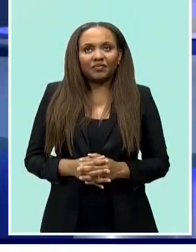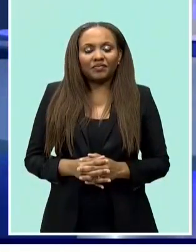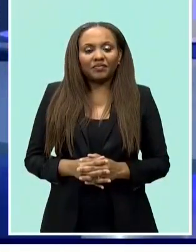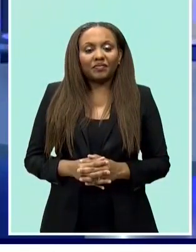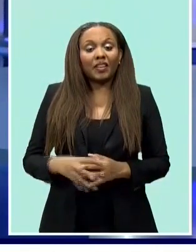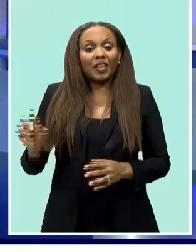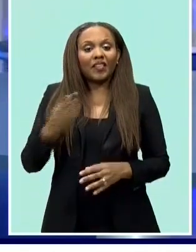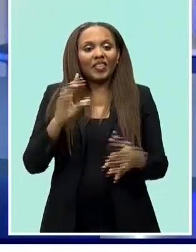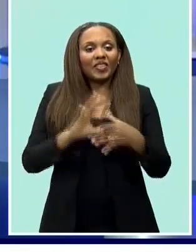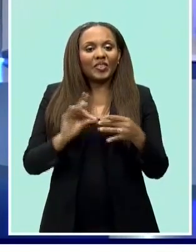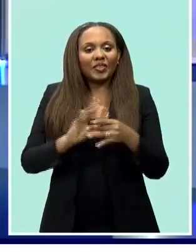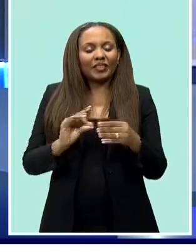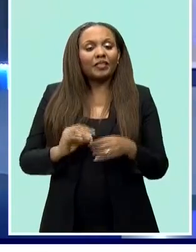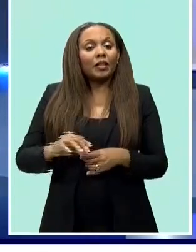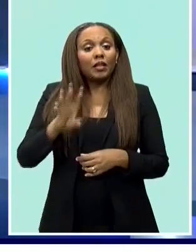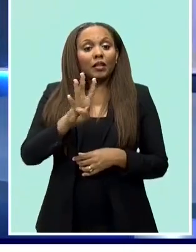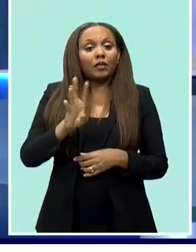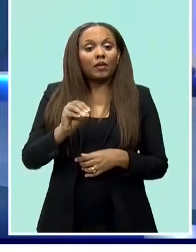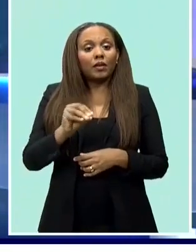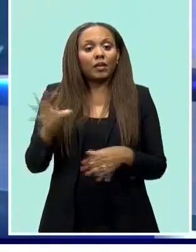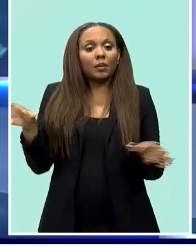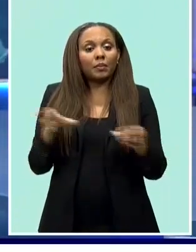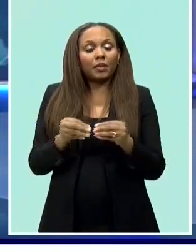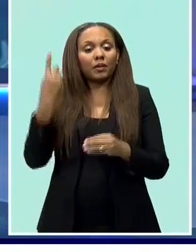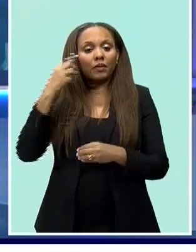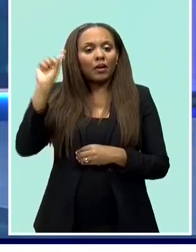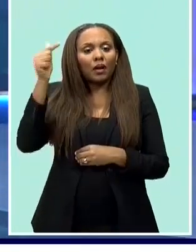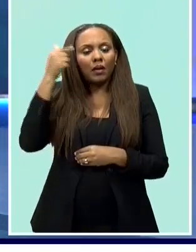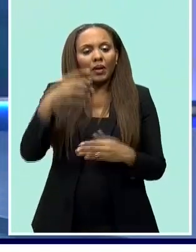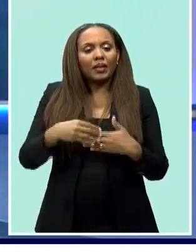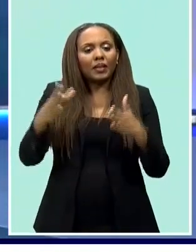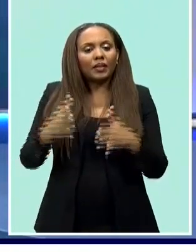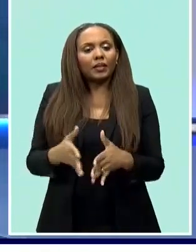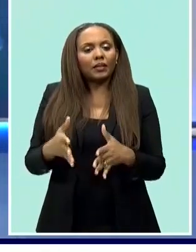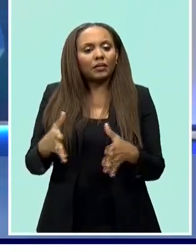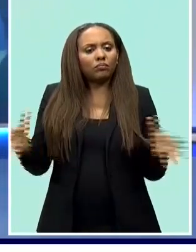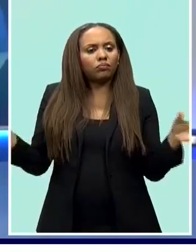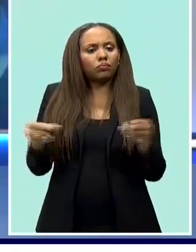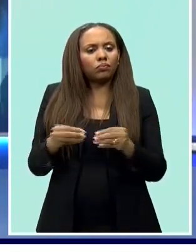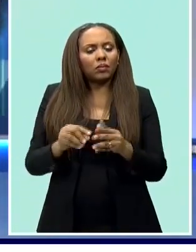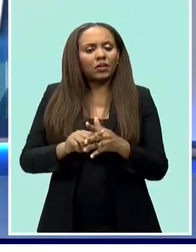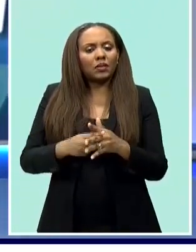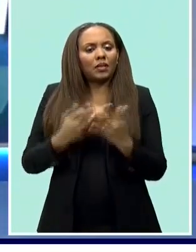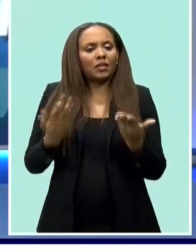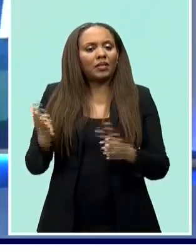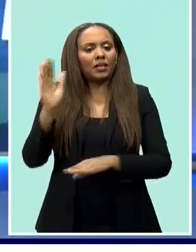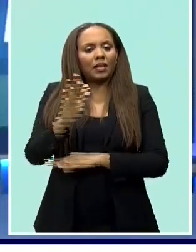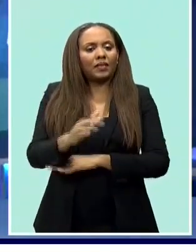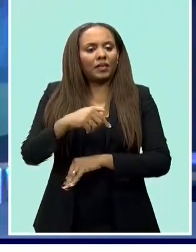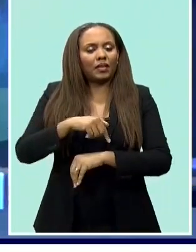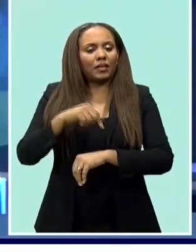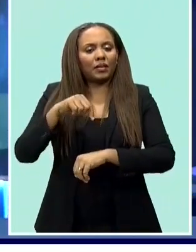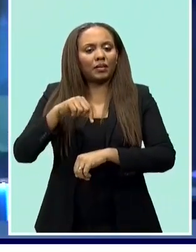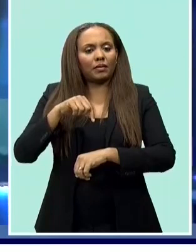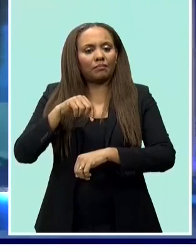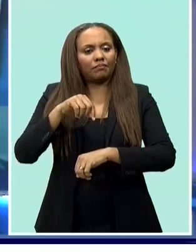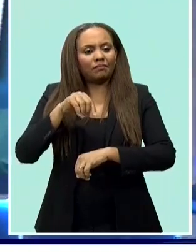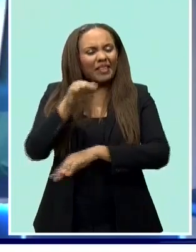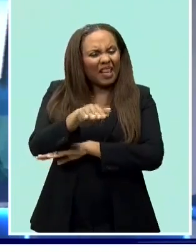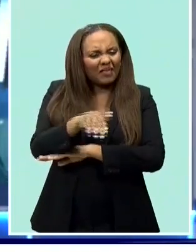Leading the news at 7, the 40th Heads of Government meeting got underway in St. Lucia this afternoon. The news that progress has been made